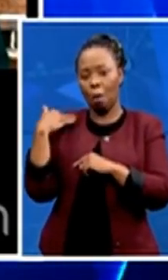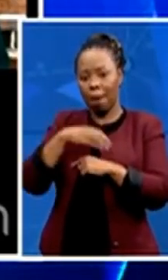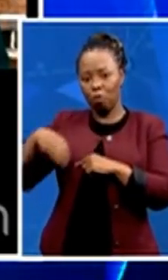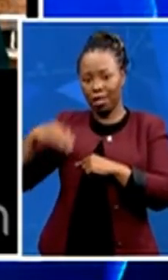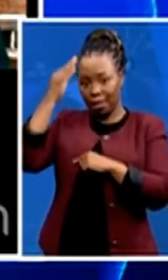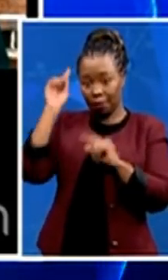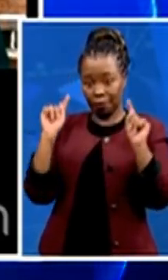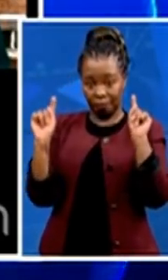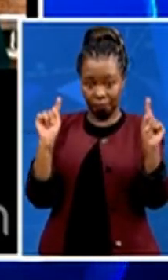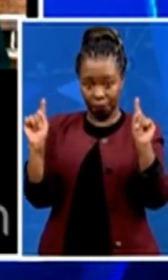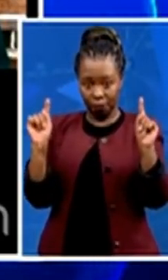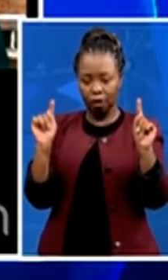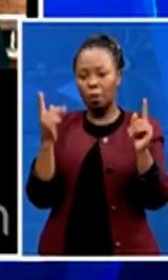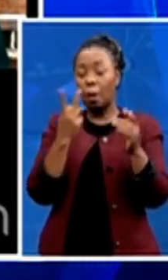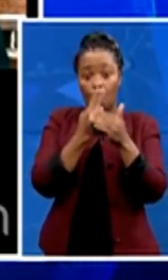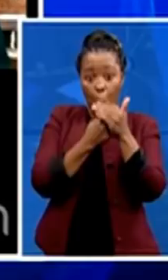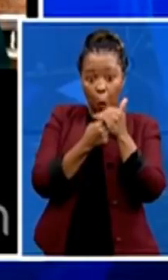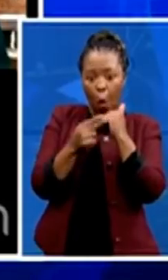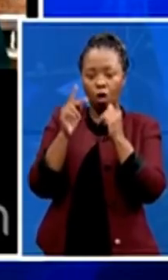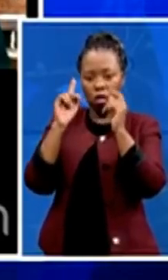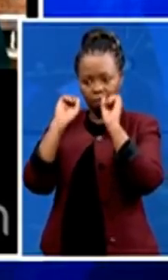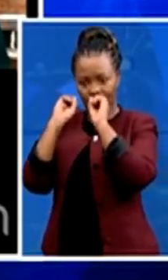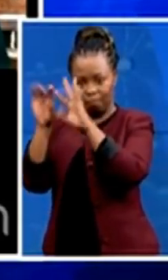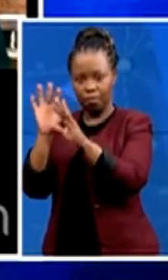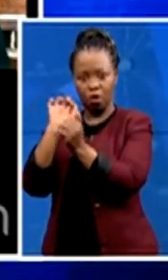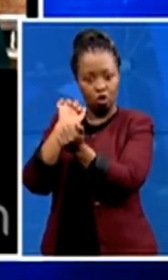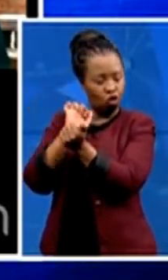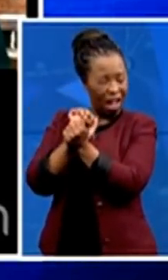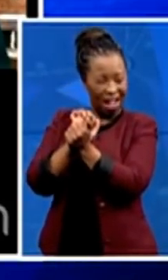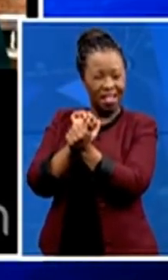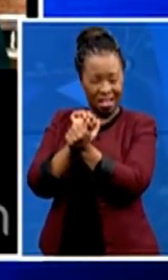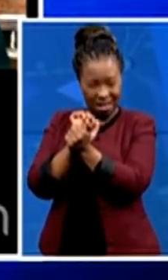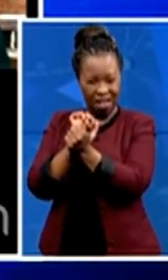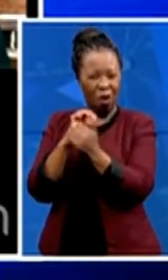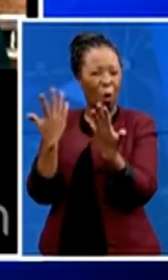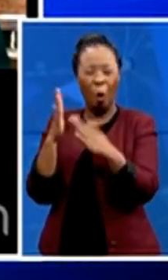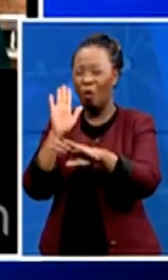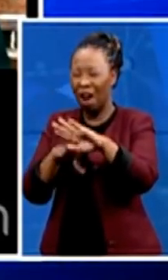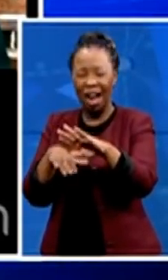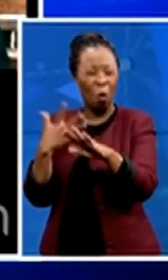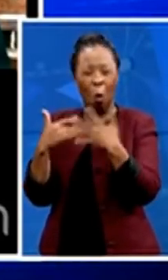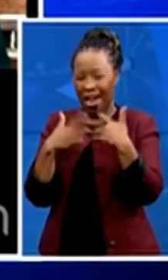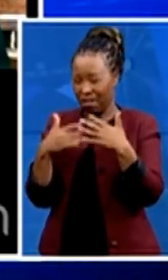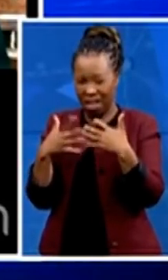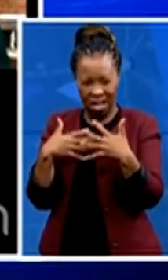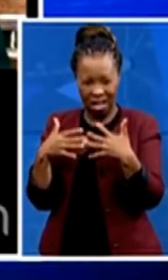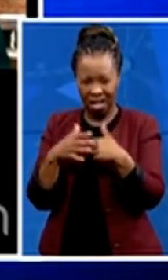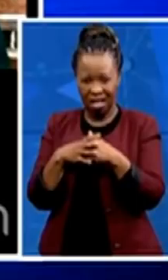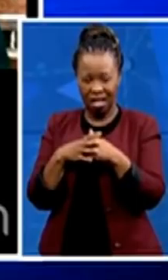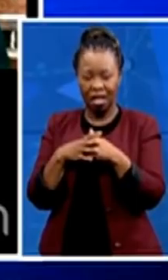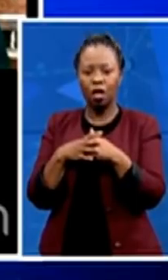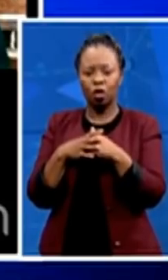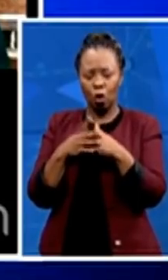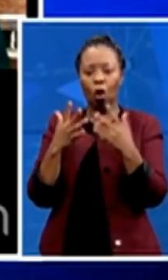jail or having paid a fine or whatever it is. When they are there, when they are